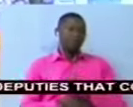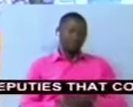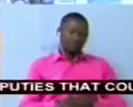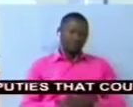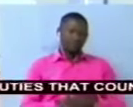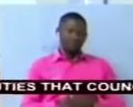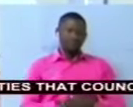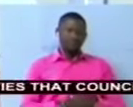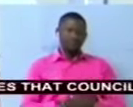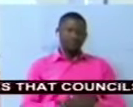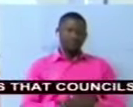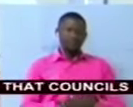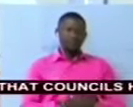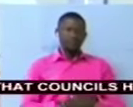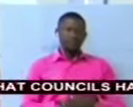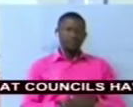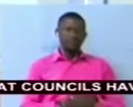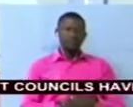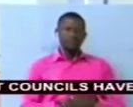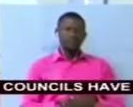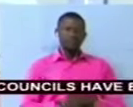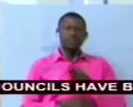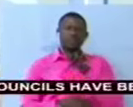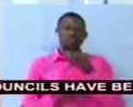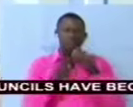And what did you tell him?